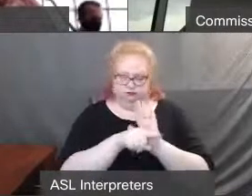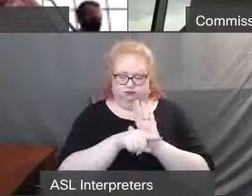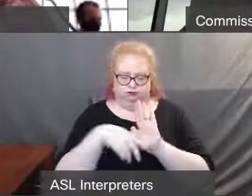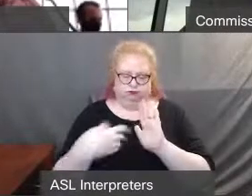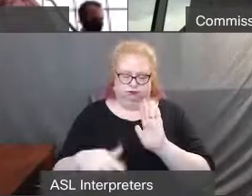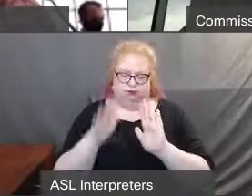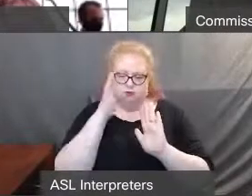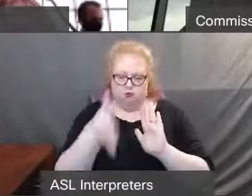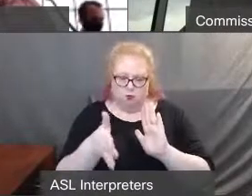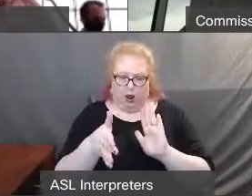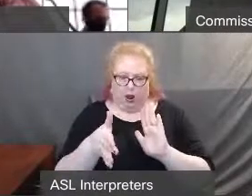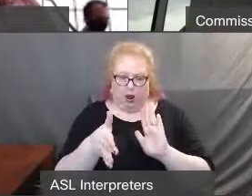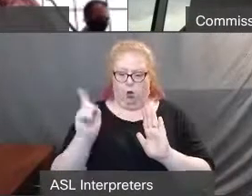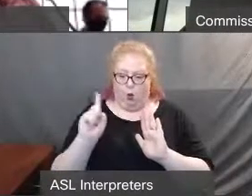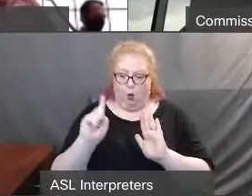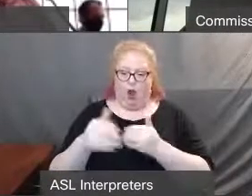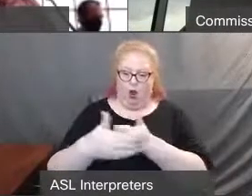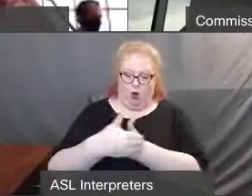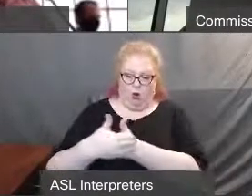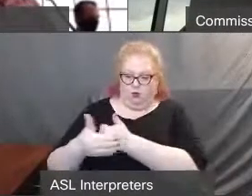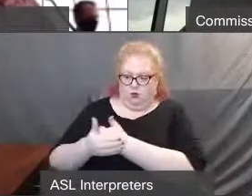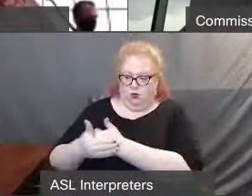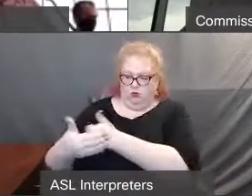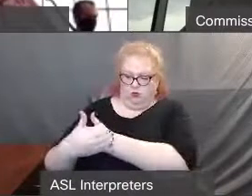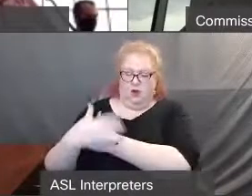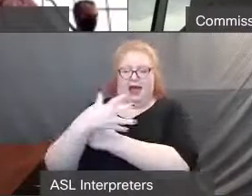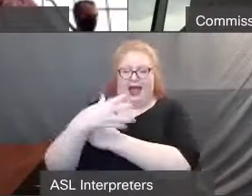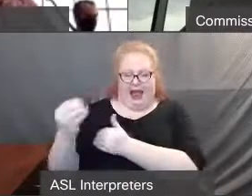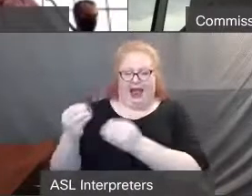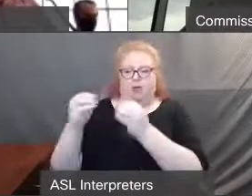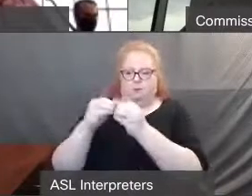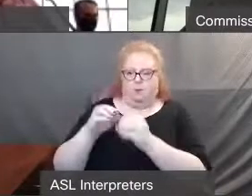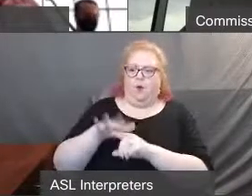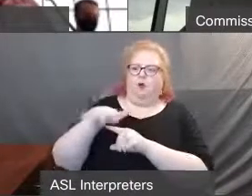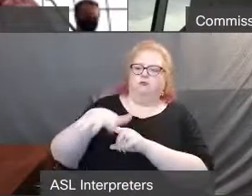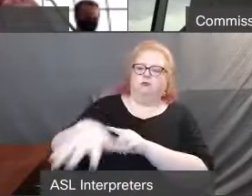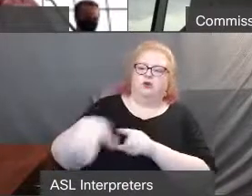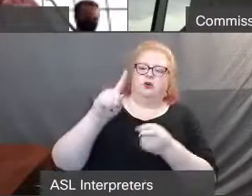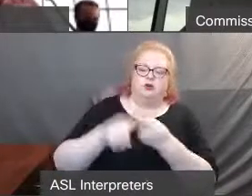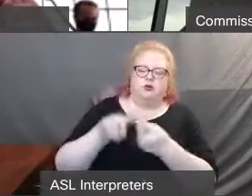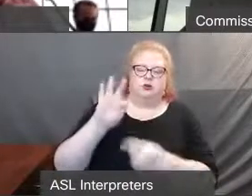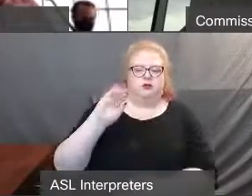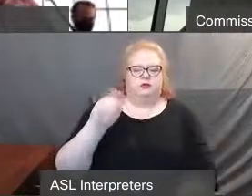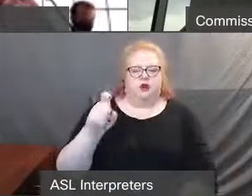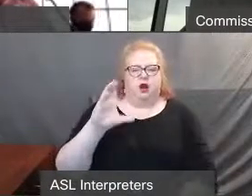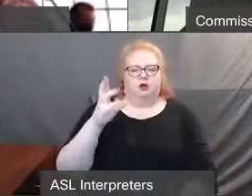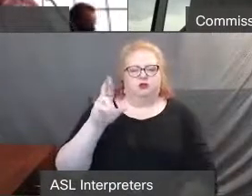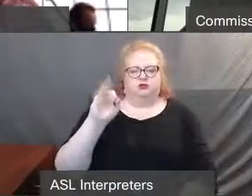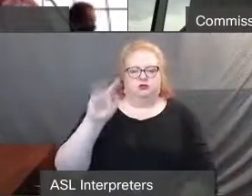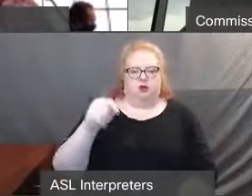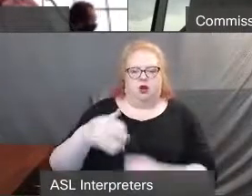to the properties and on into the Foxcroft neighborhood, it's not going to affect just the ones